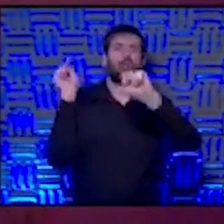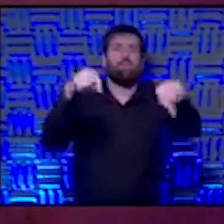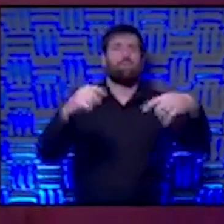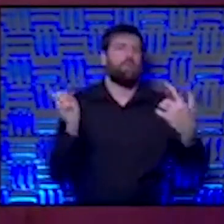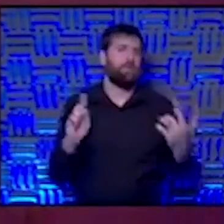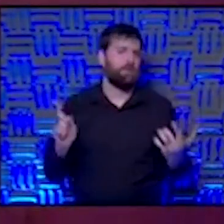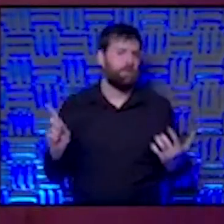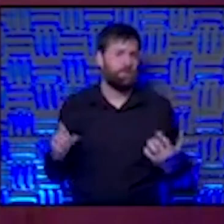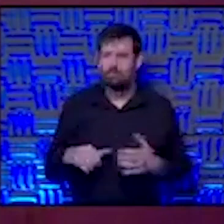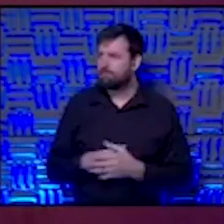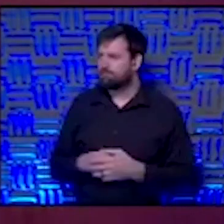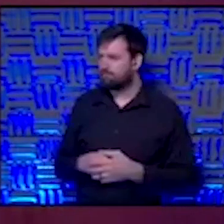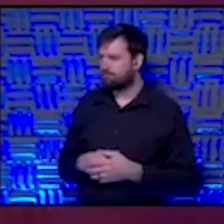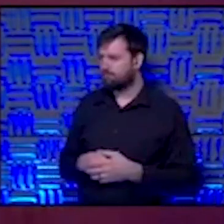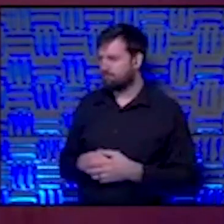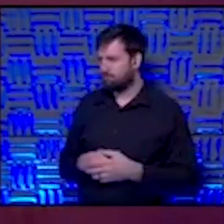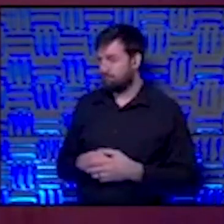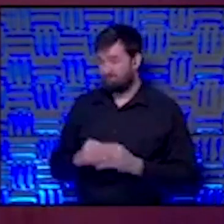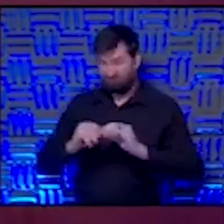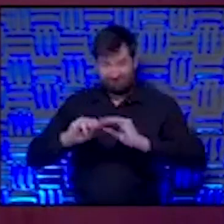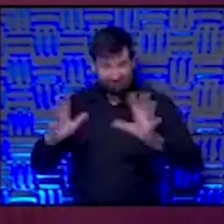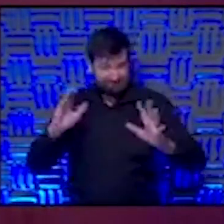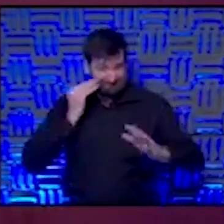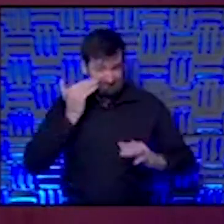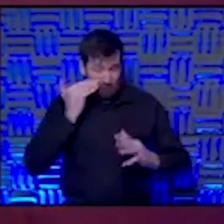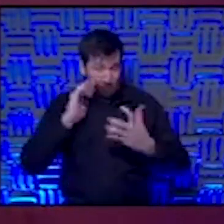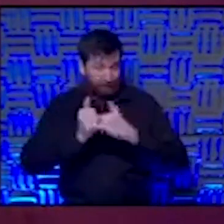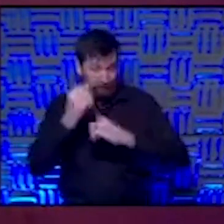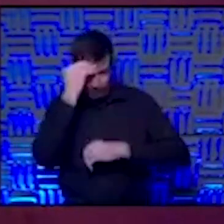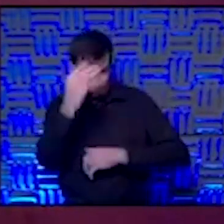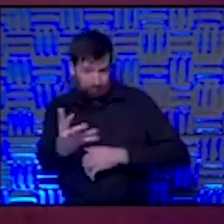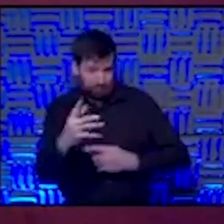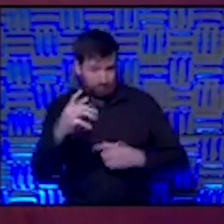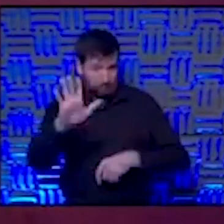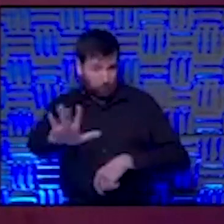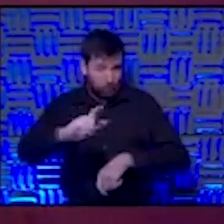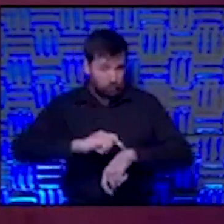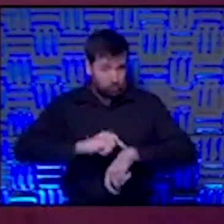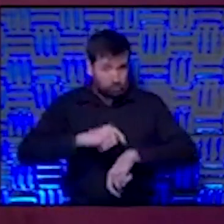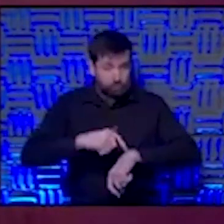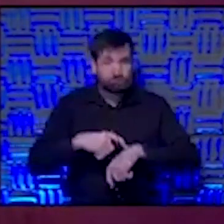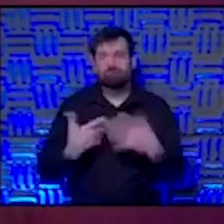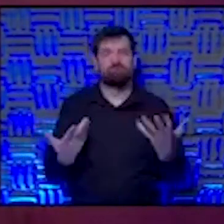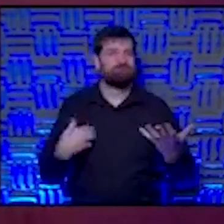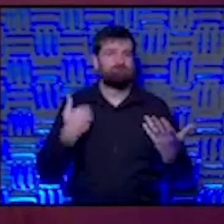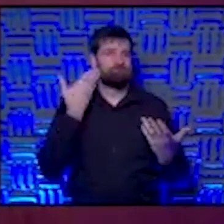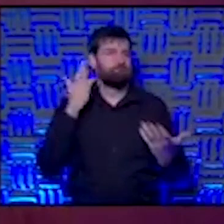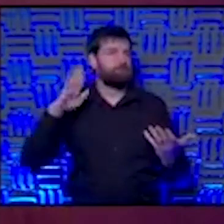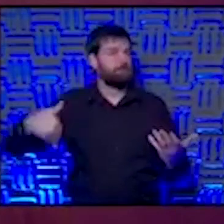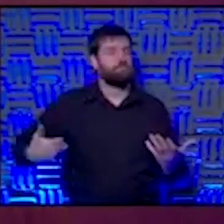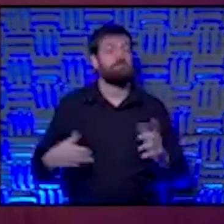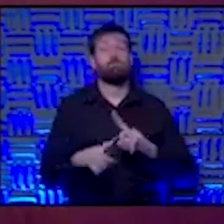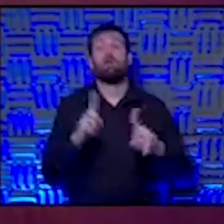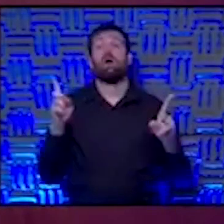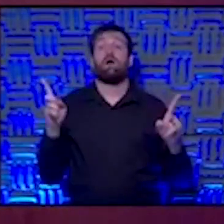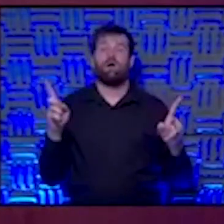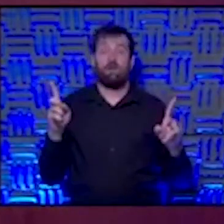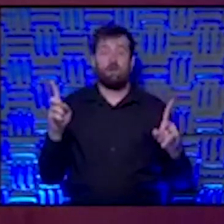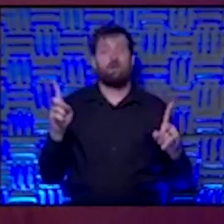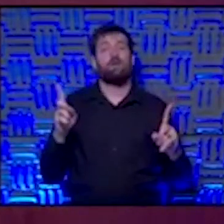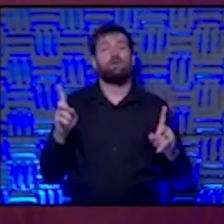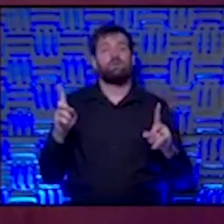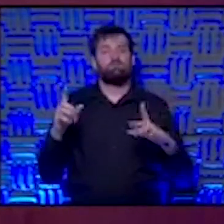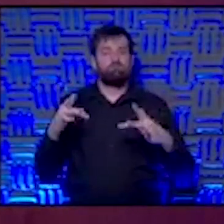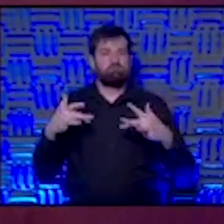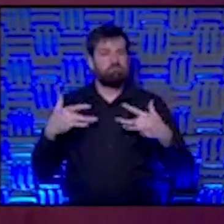vaccine? So I'm not sure that we clearly know the notification process yet, but what we do know is that it will more than likely roll out through the